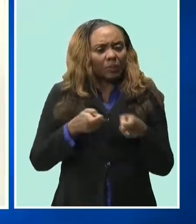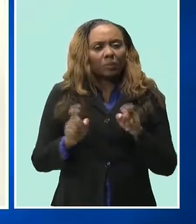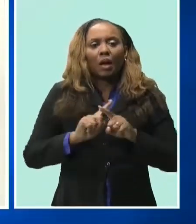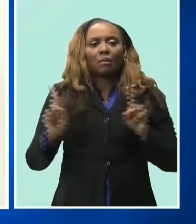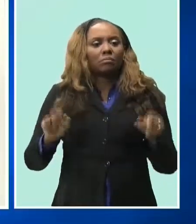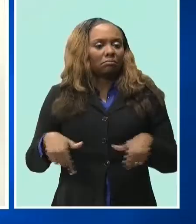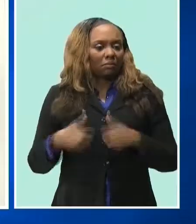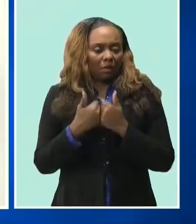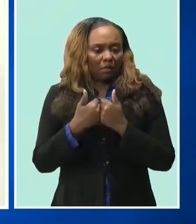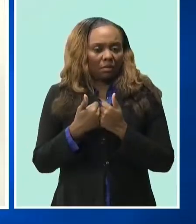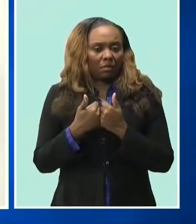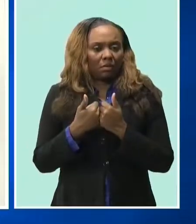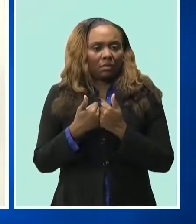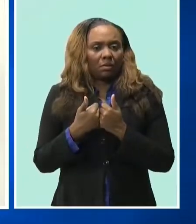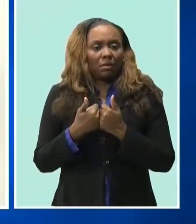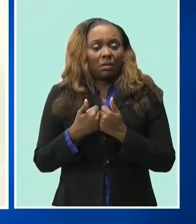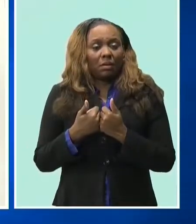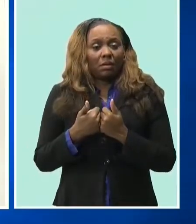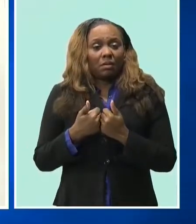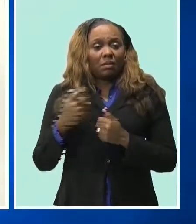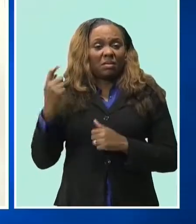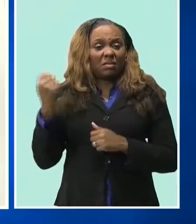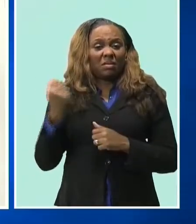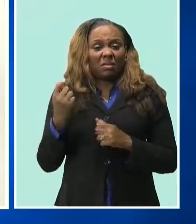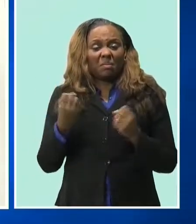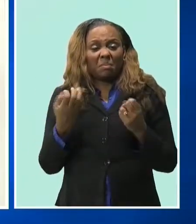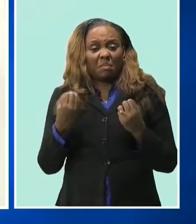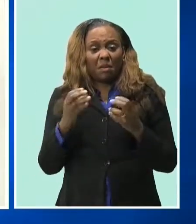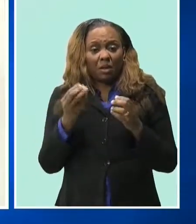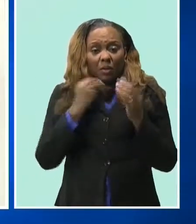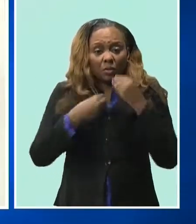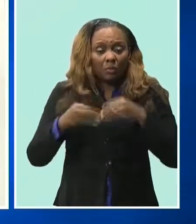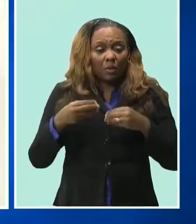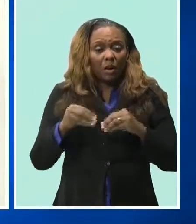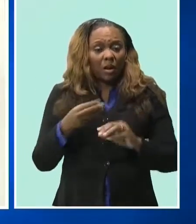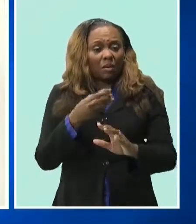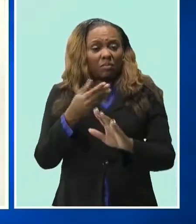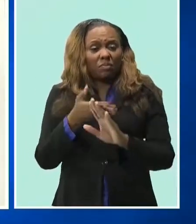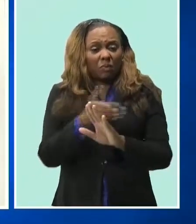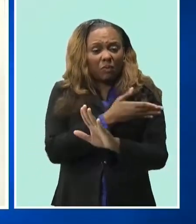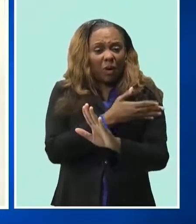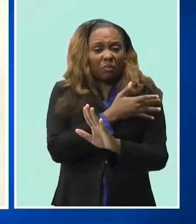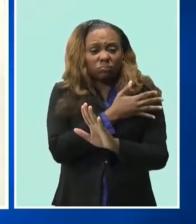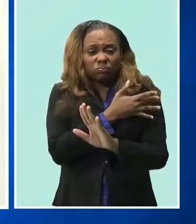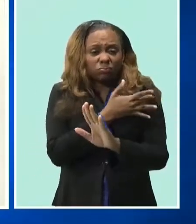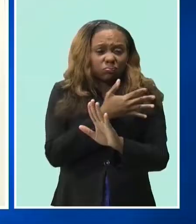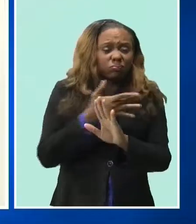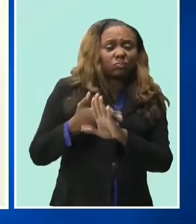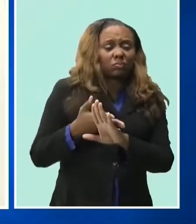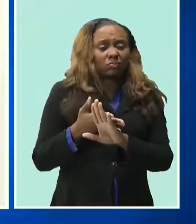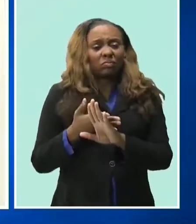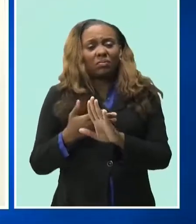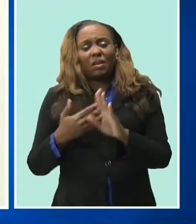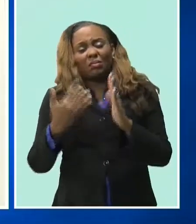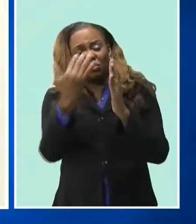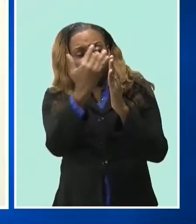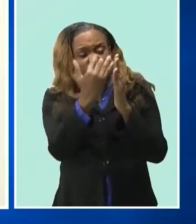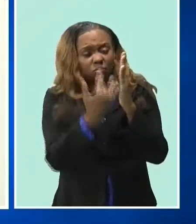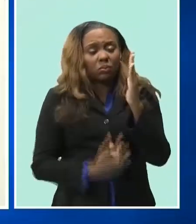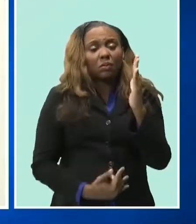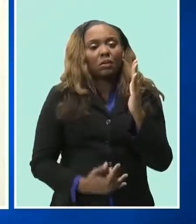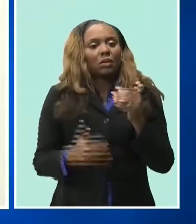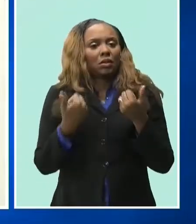there were obviously a backup of orders that many of them would have had, which is now added to the additional burden of persons being able to order through